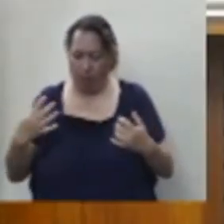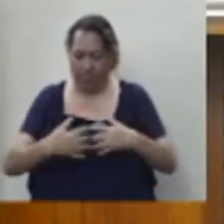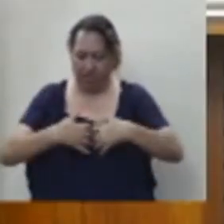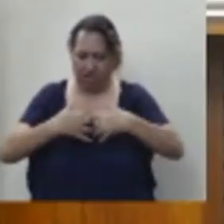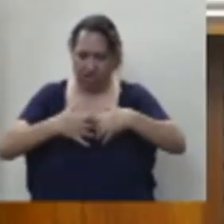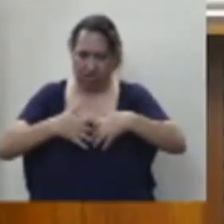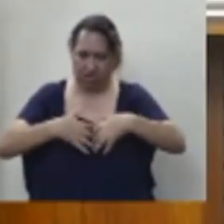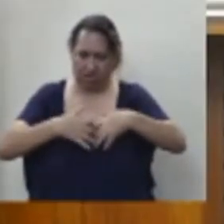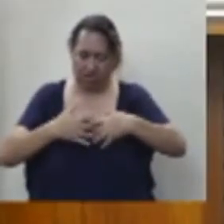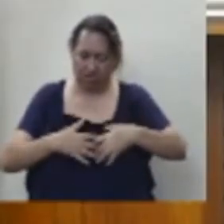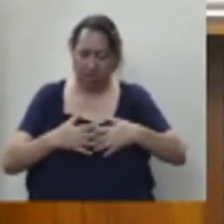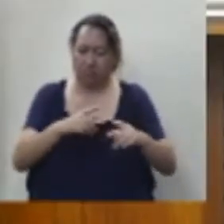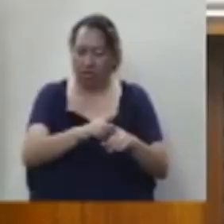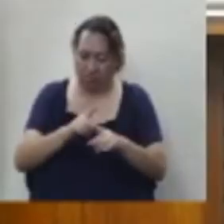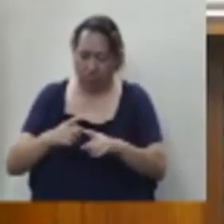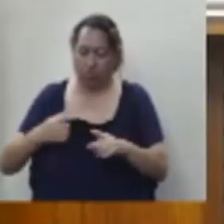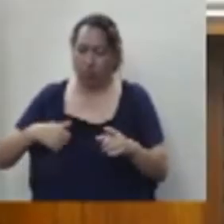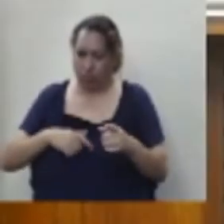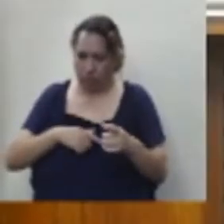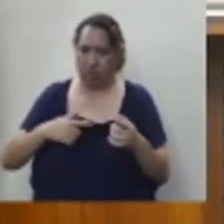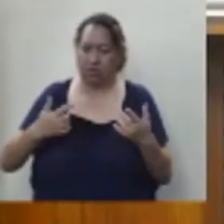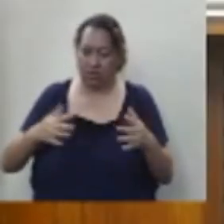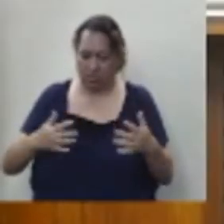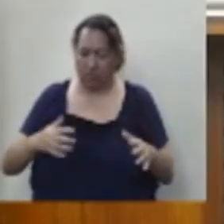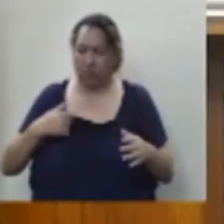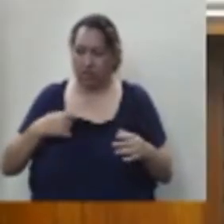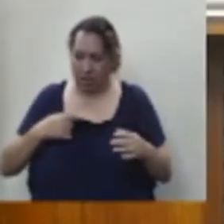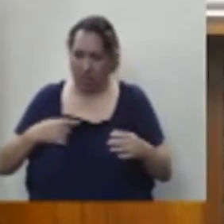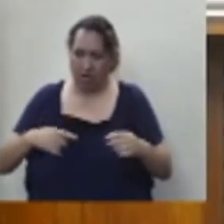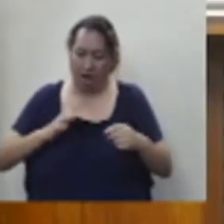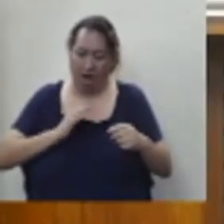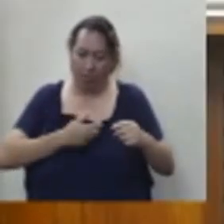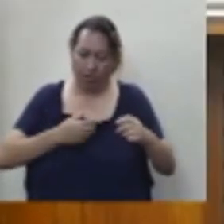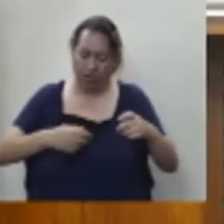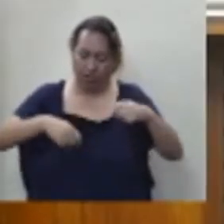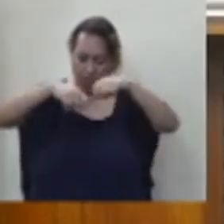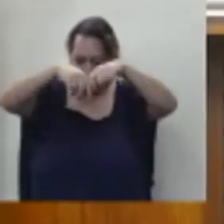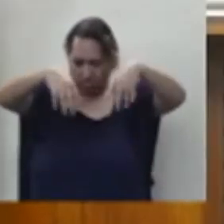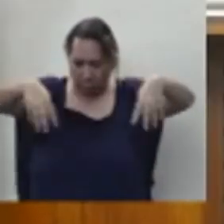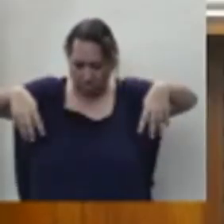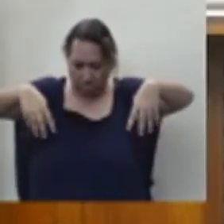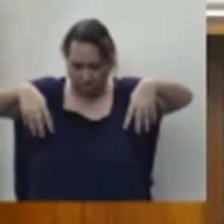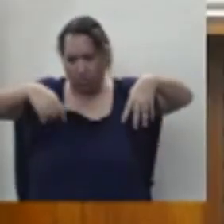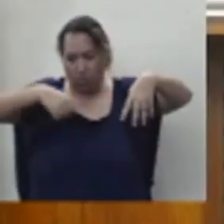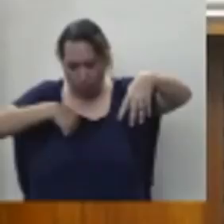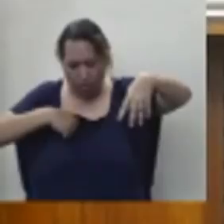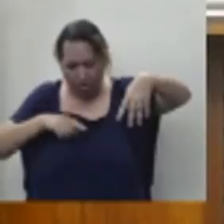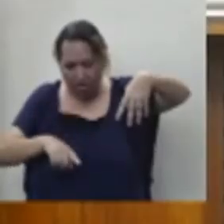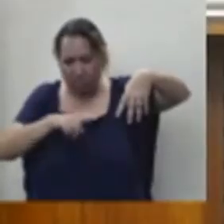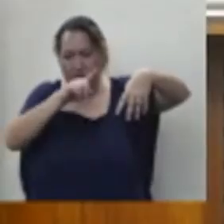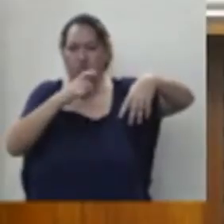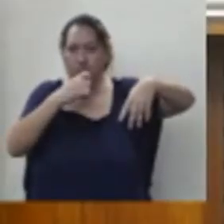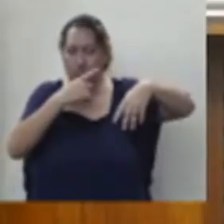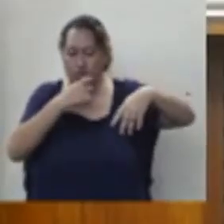filtered up through the chain of the FEMA to do the request for those 2 microbiologists. And we've gotten